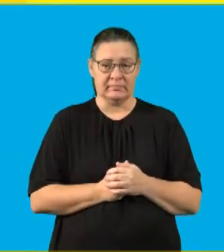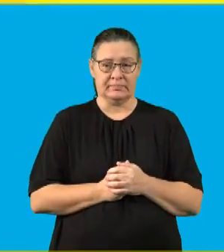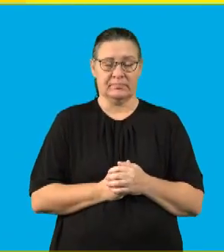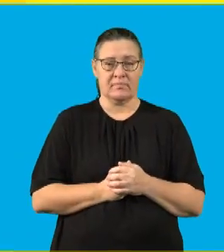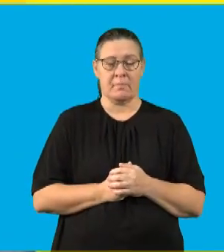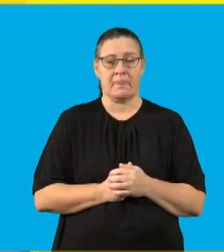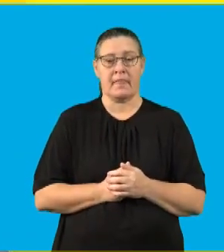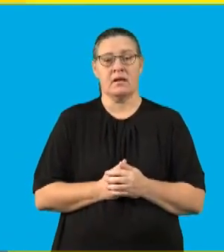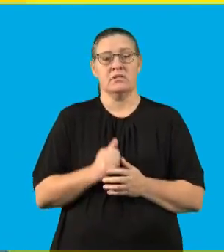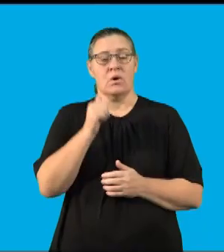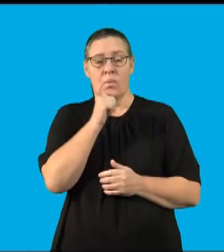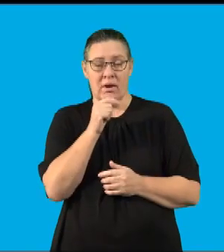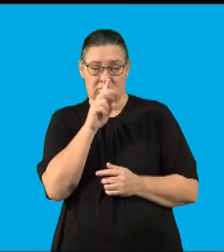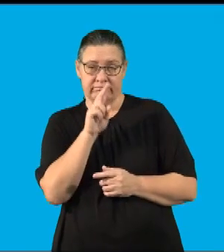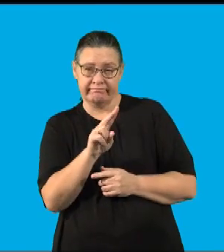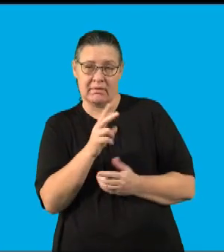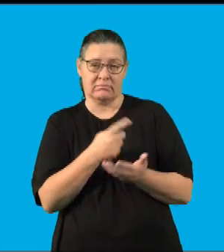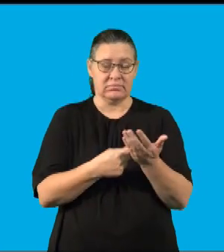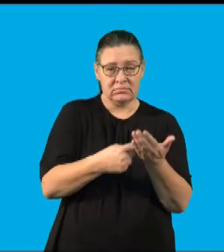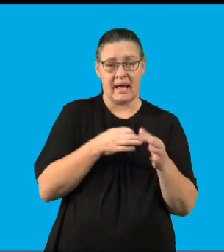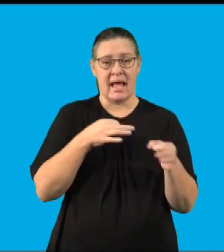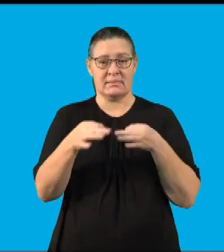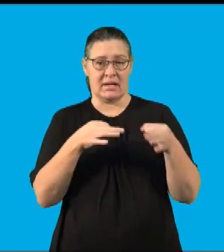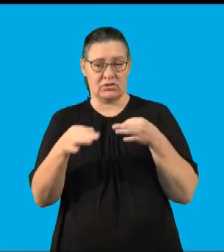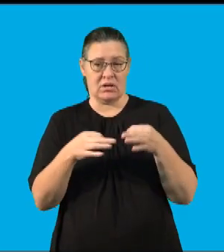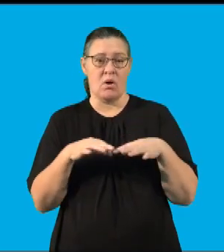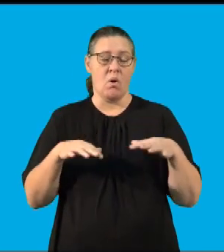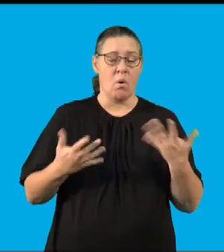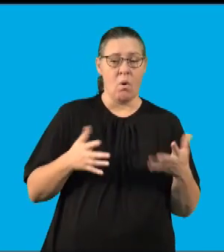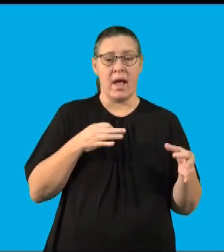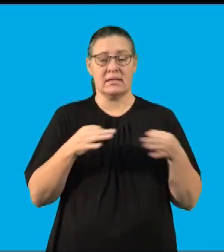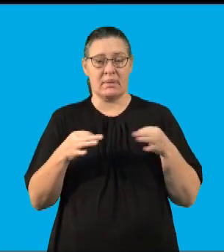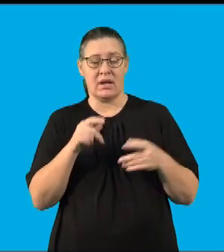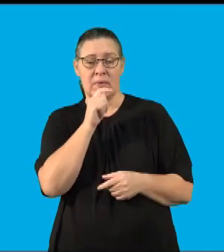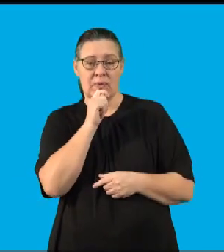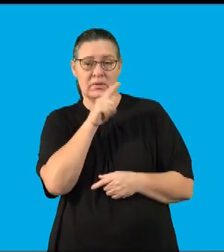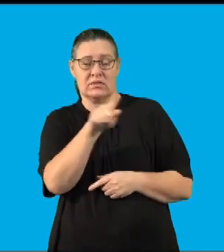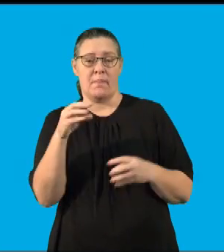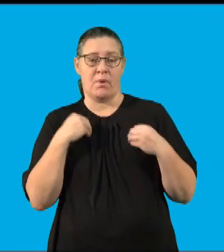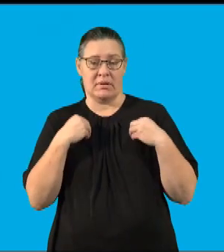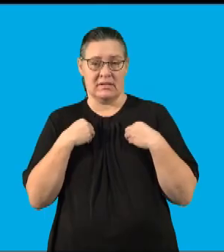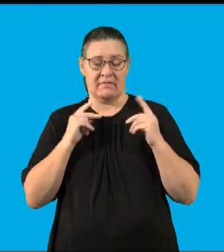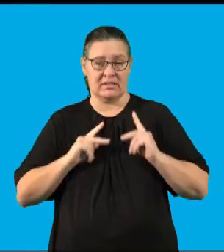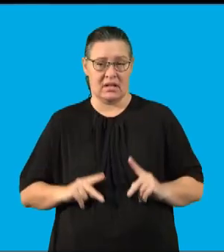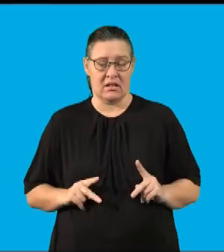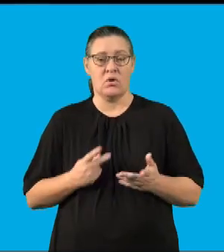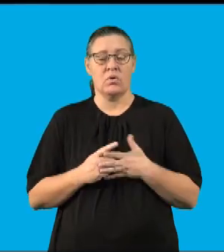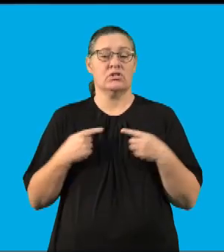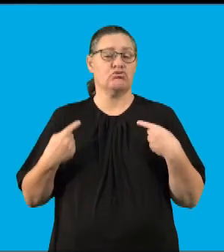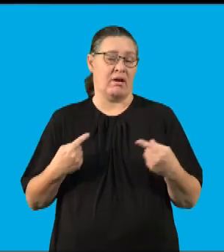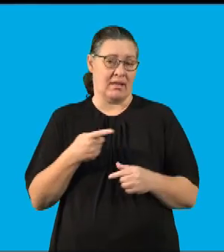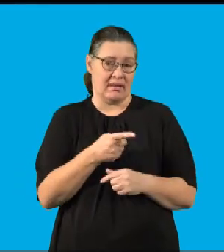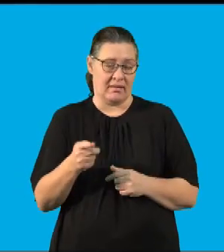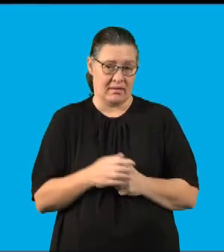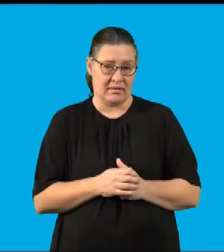overcome. So whenever we're trying to talk about the explanations or to explain using those physical properties, we are struggling in